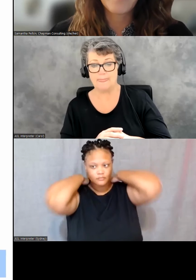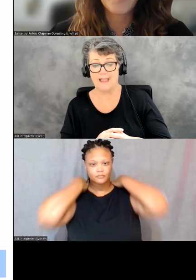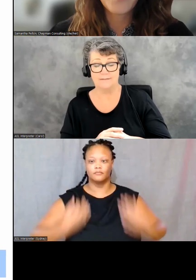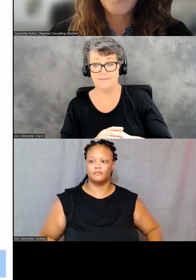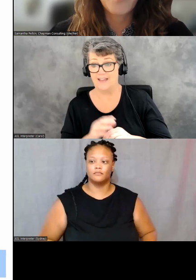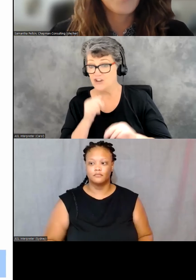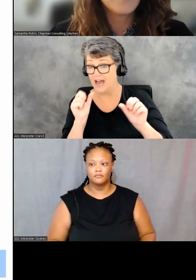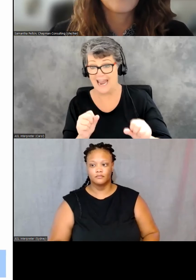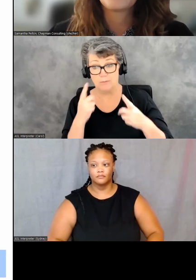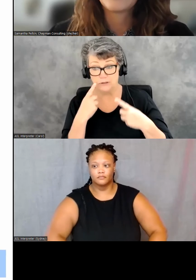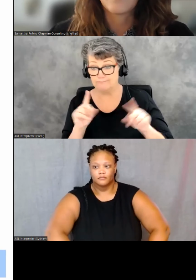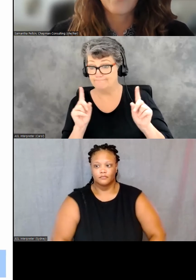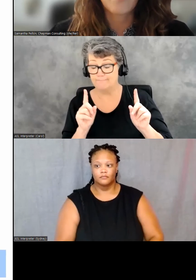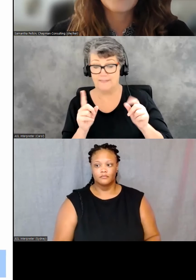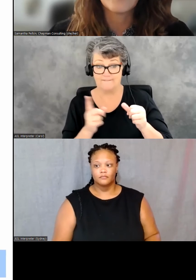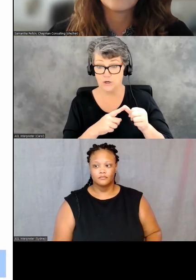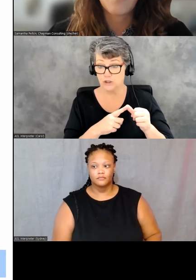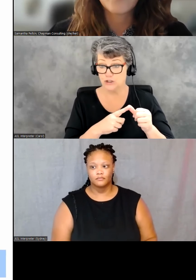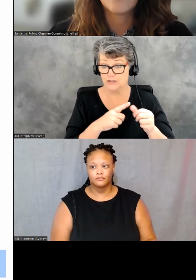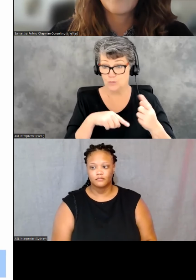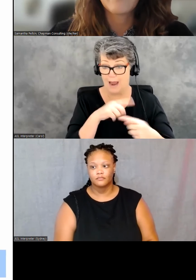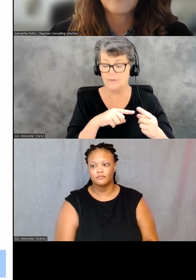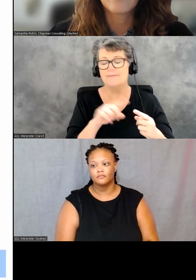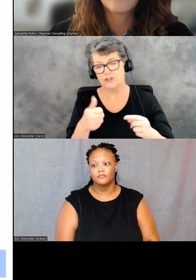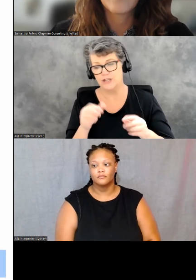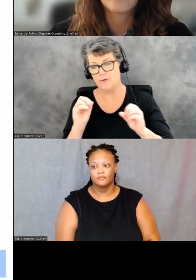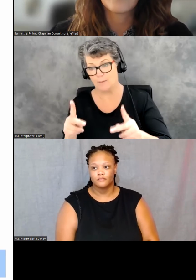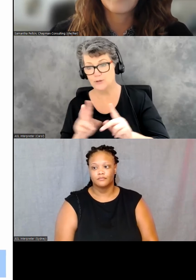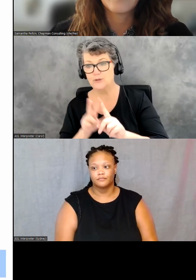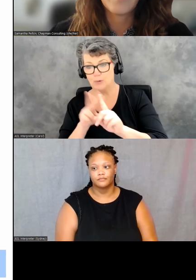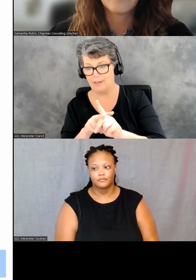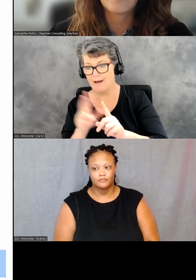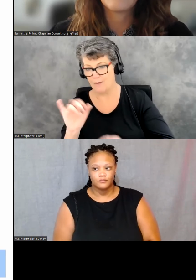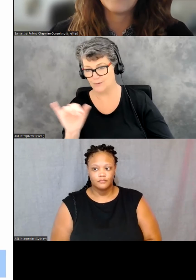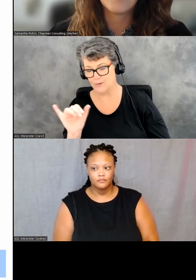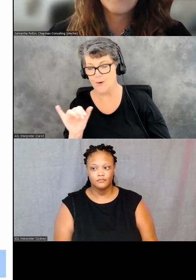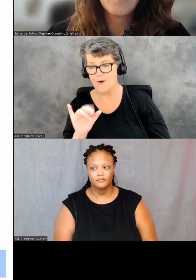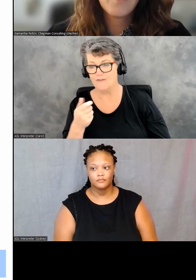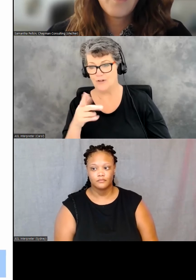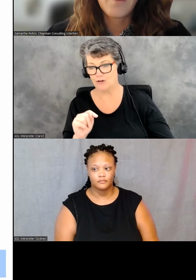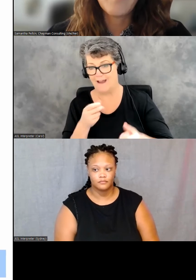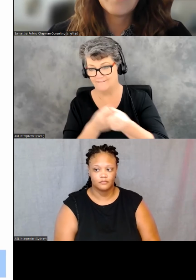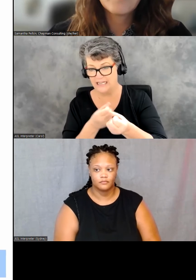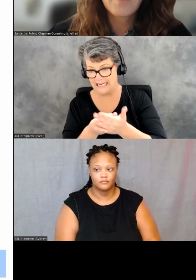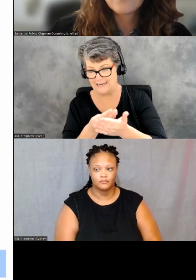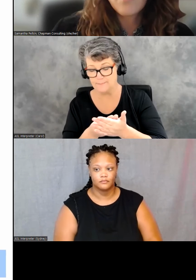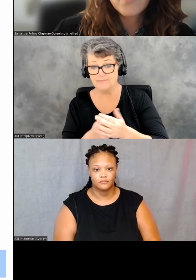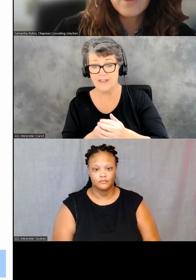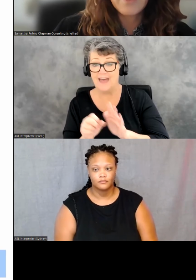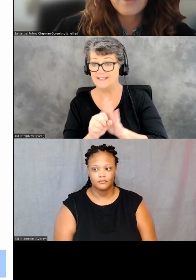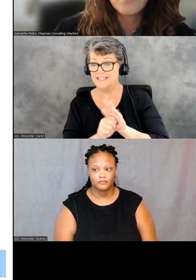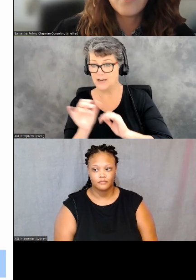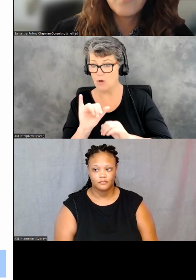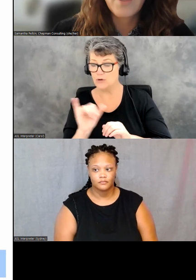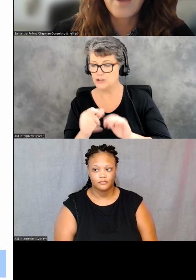to make the first round one, there will be another opportunity to also apply for the grant funding. And the state has